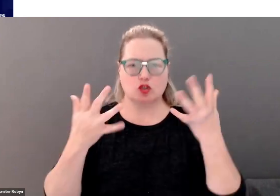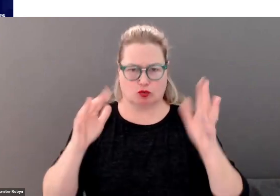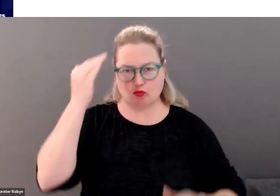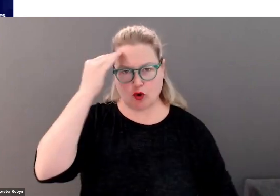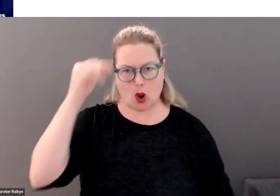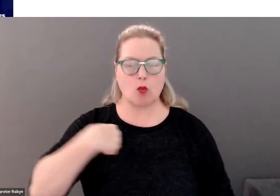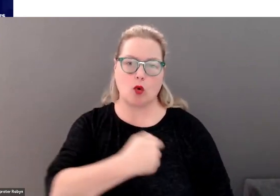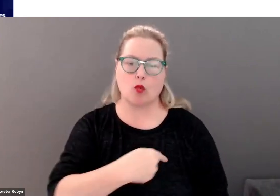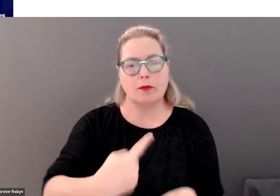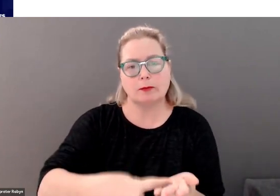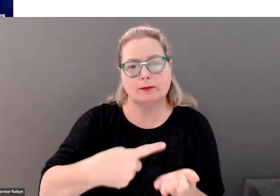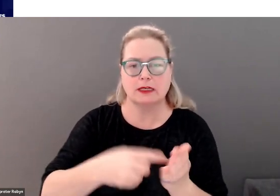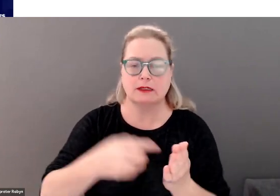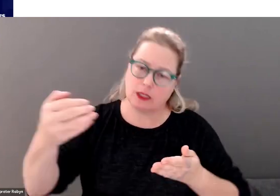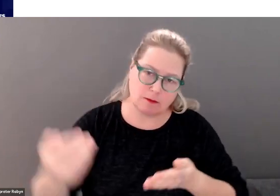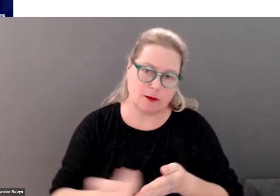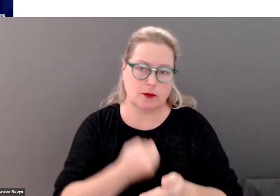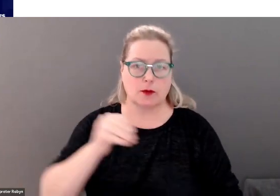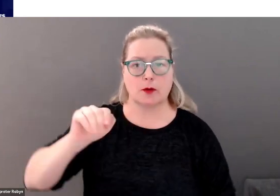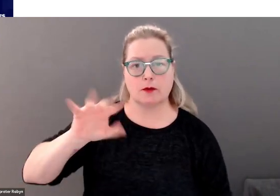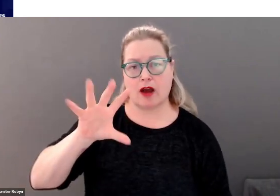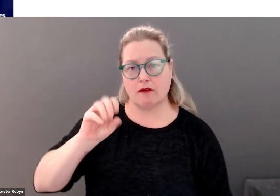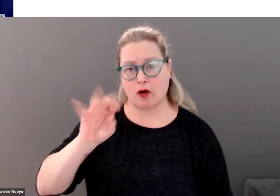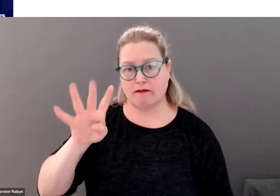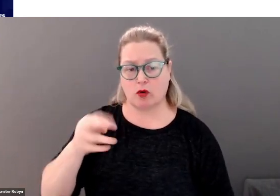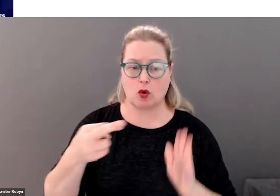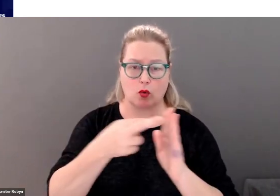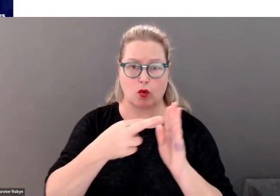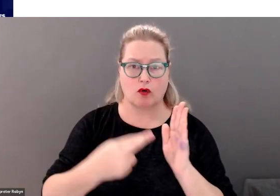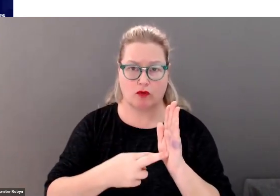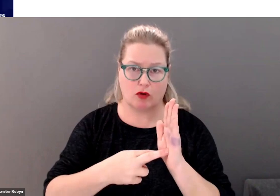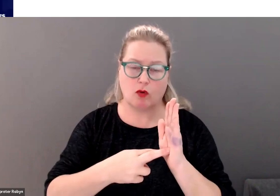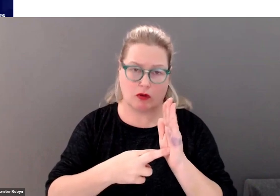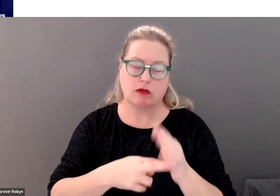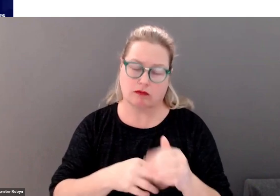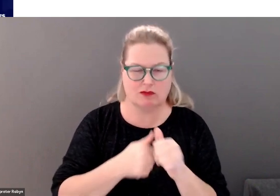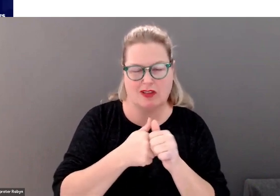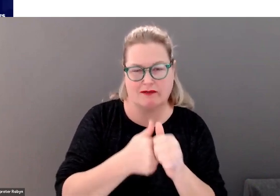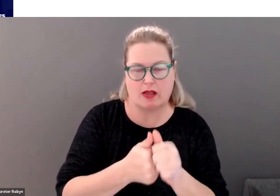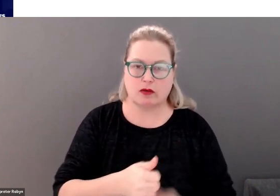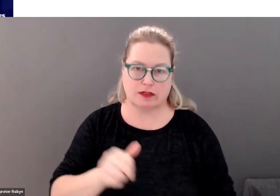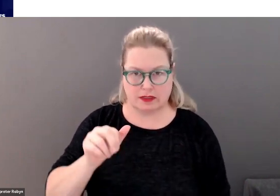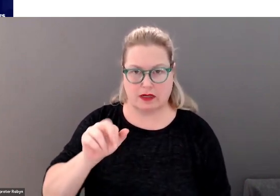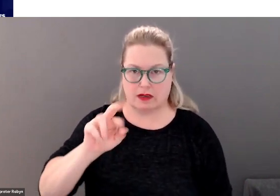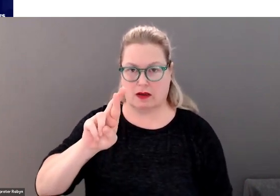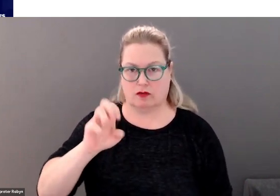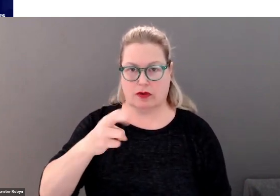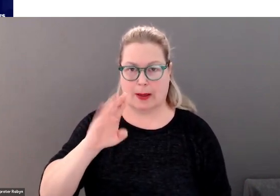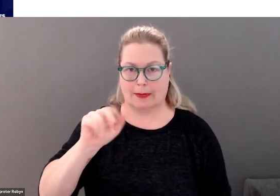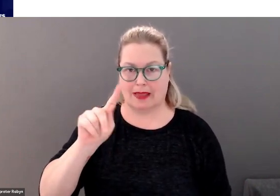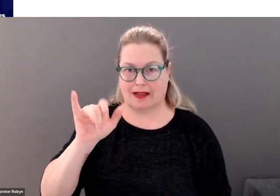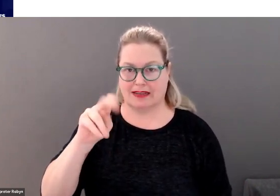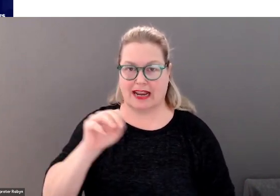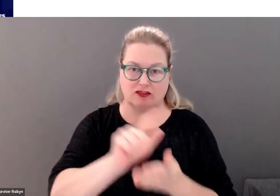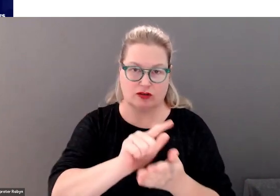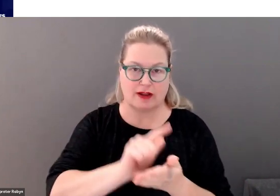the new Section 504 rule under the Rehabilitation Act. Next slide, please.